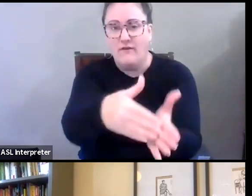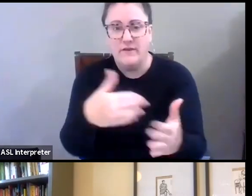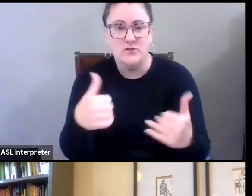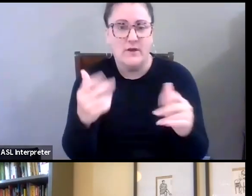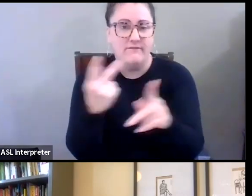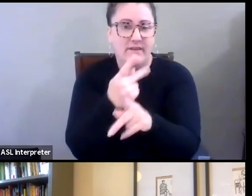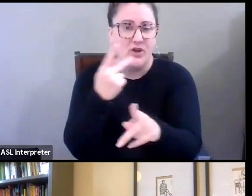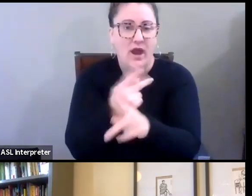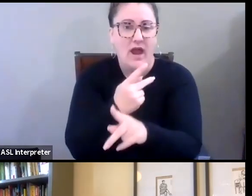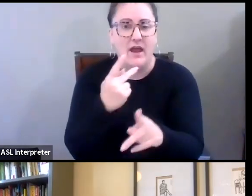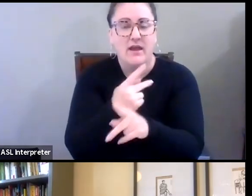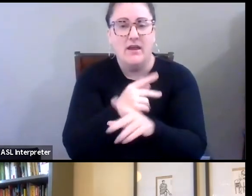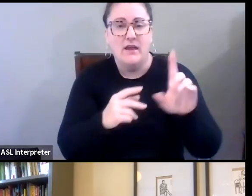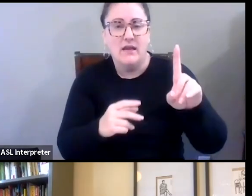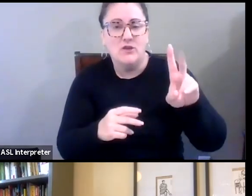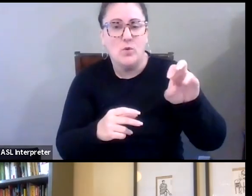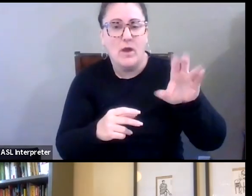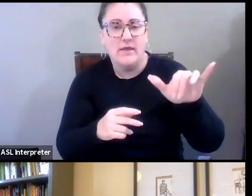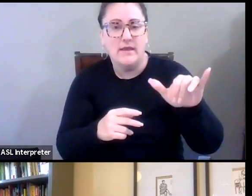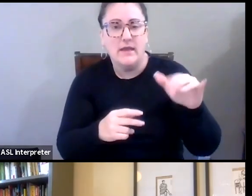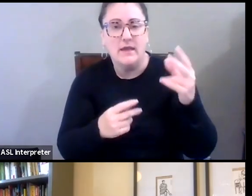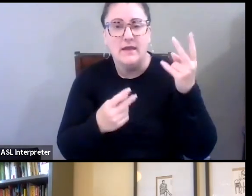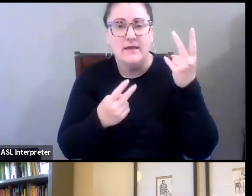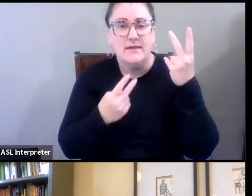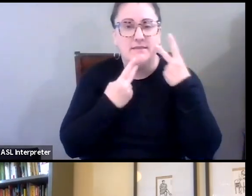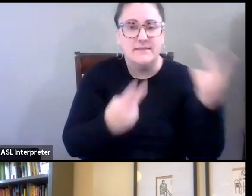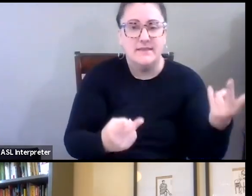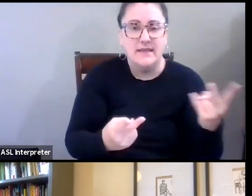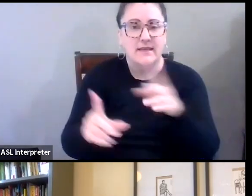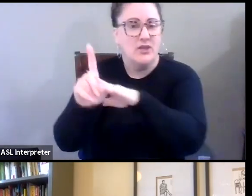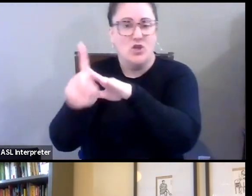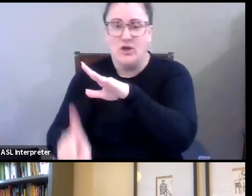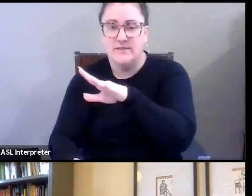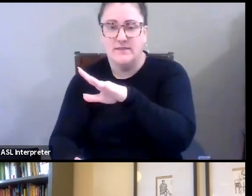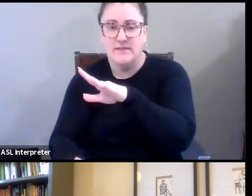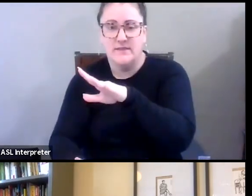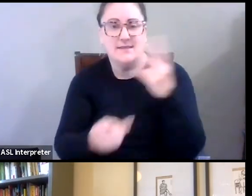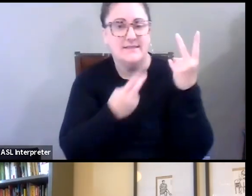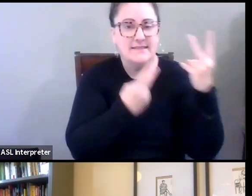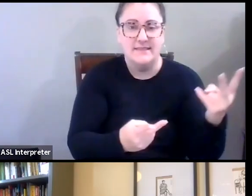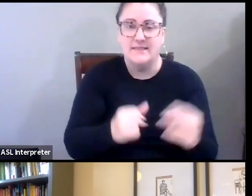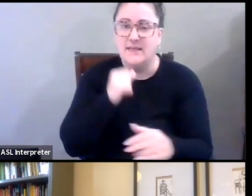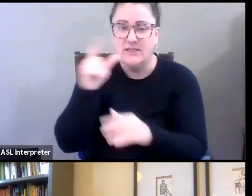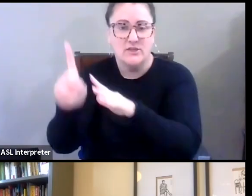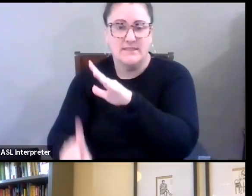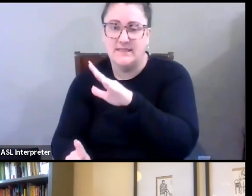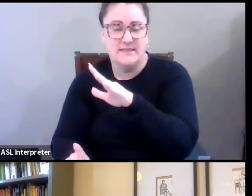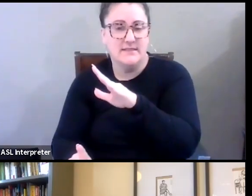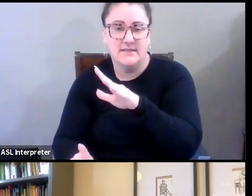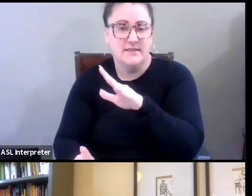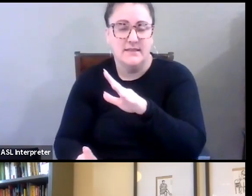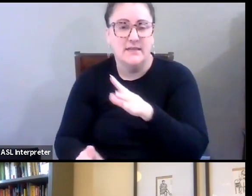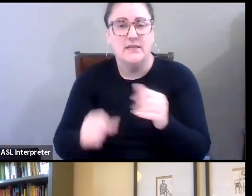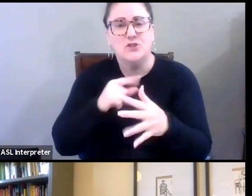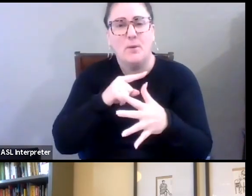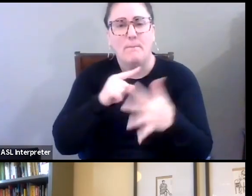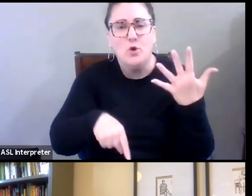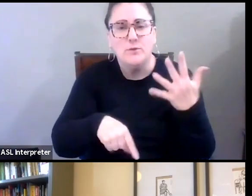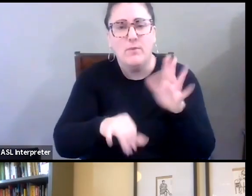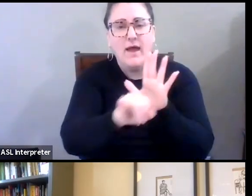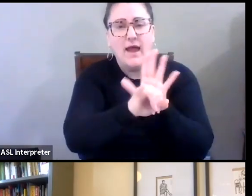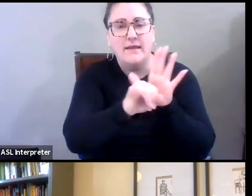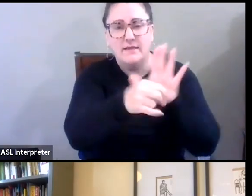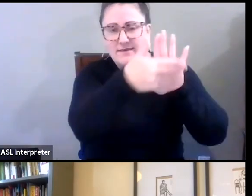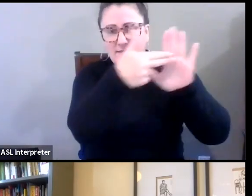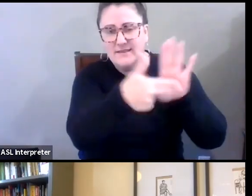this duality between being seen and unseen, as Setsu says. So how do your multiple identities,